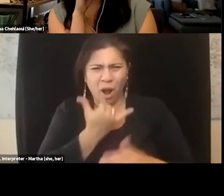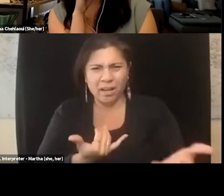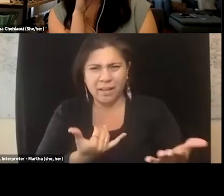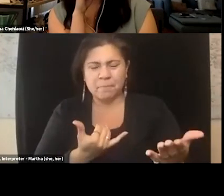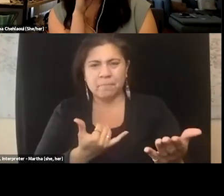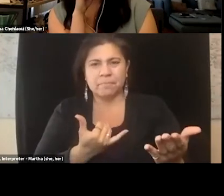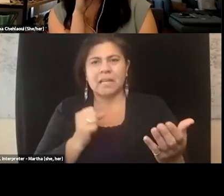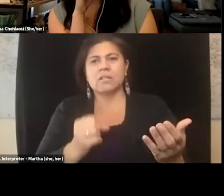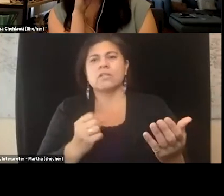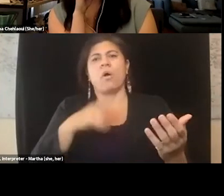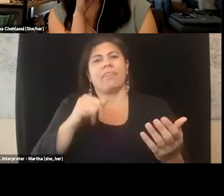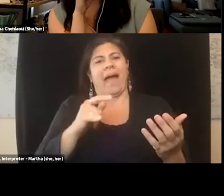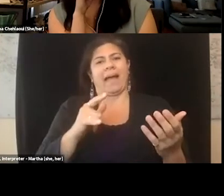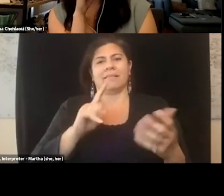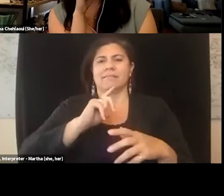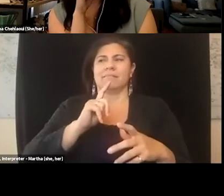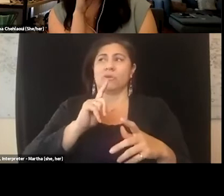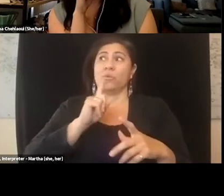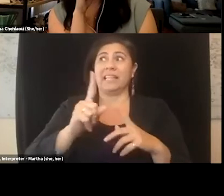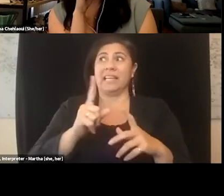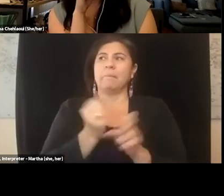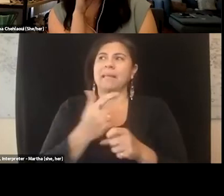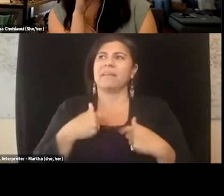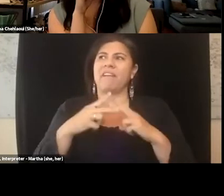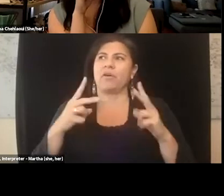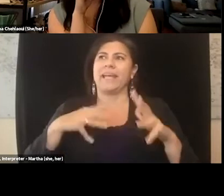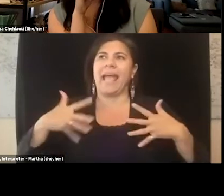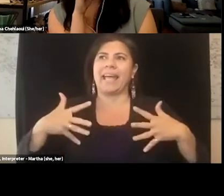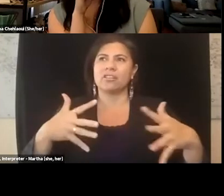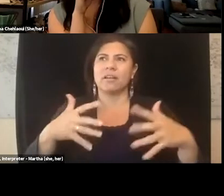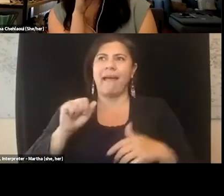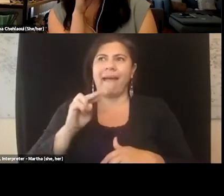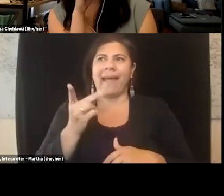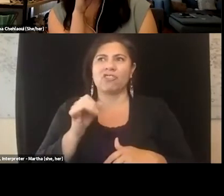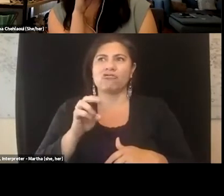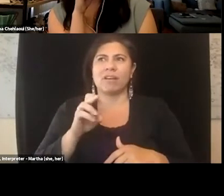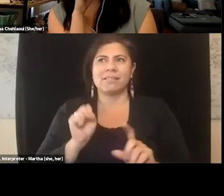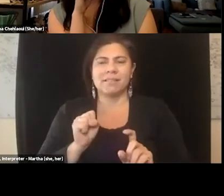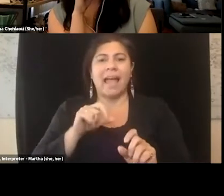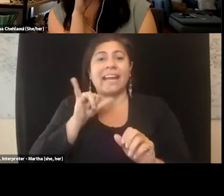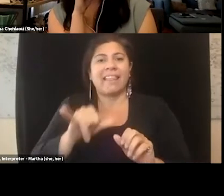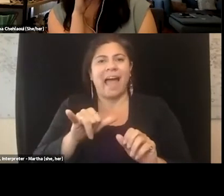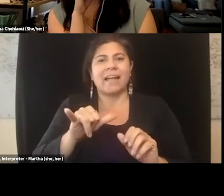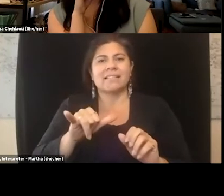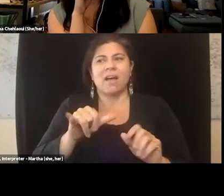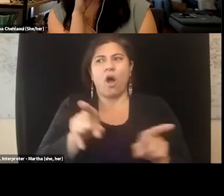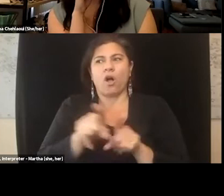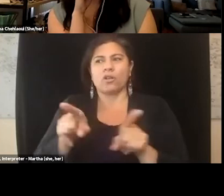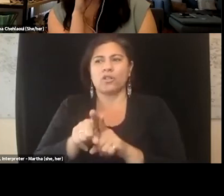of anxiety within me. And that is countered by my desire to see